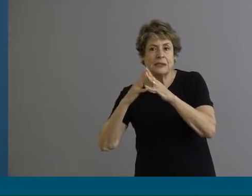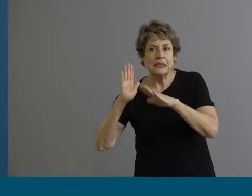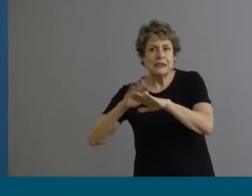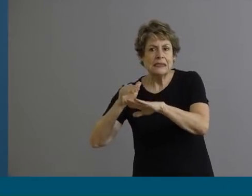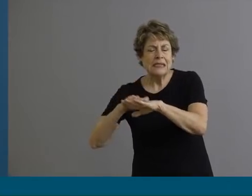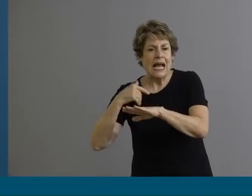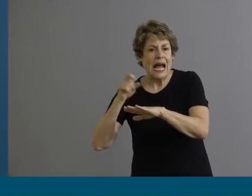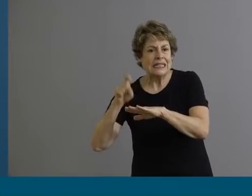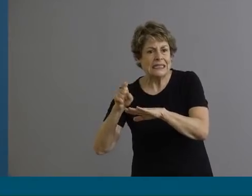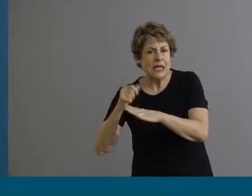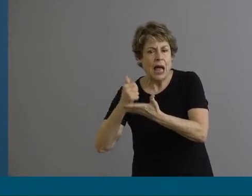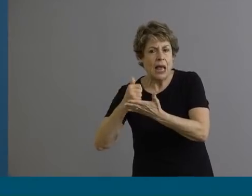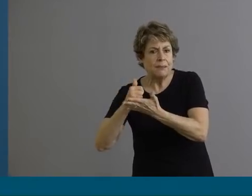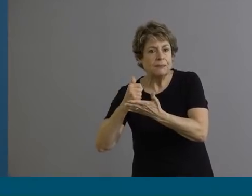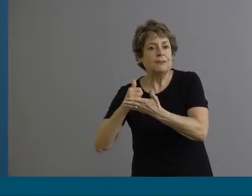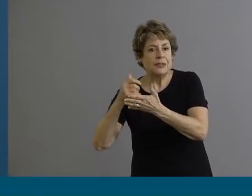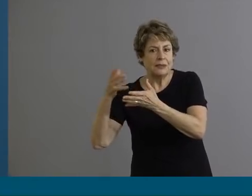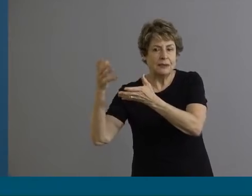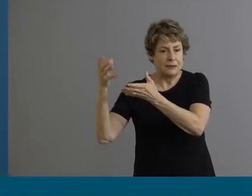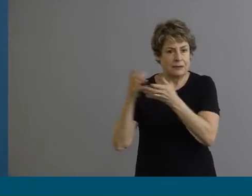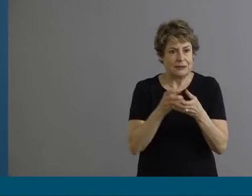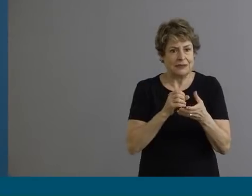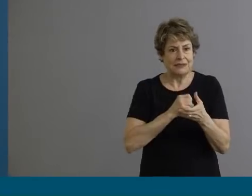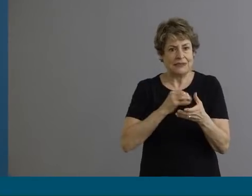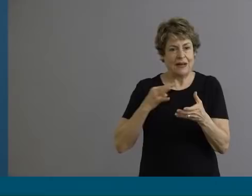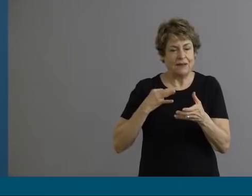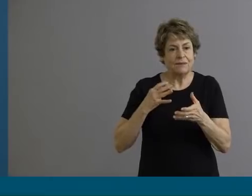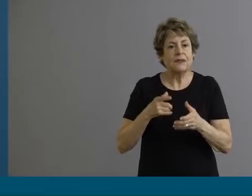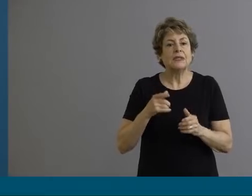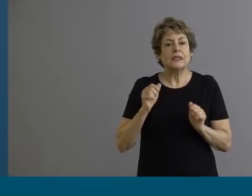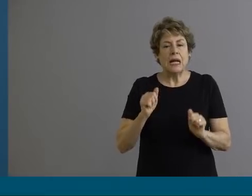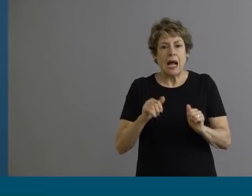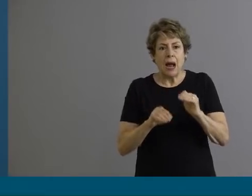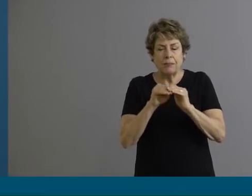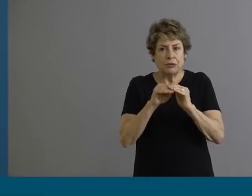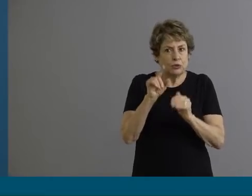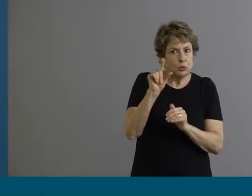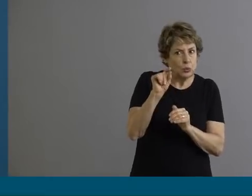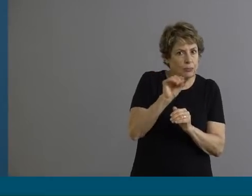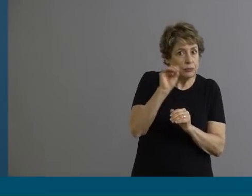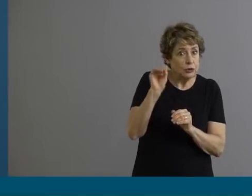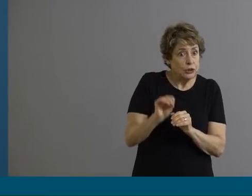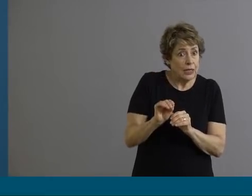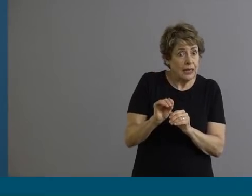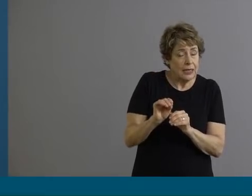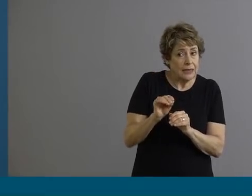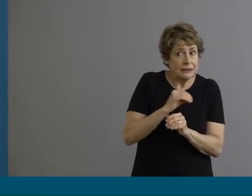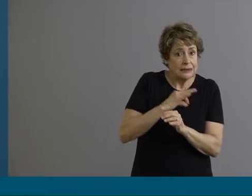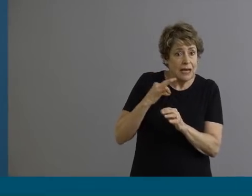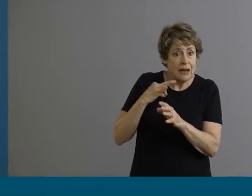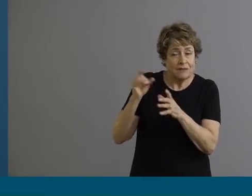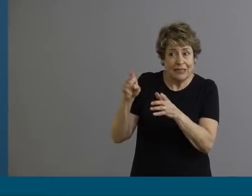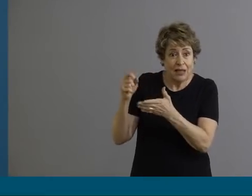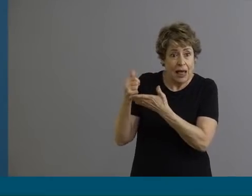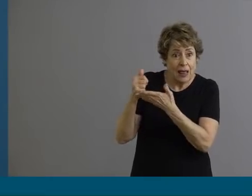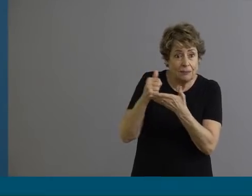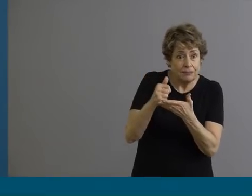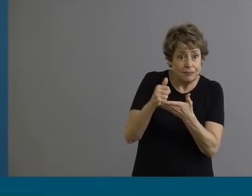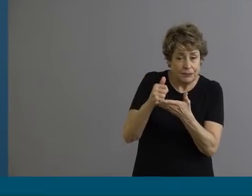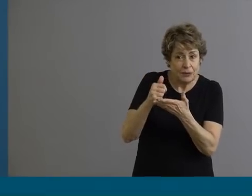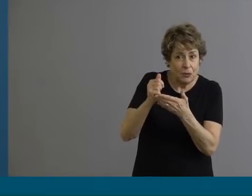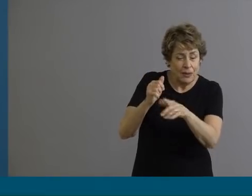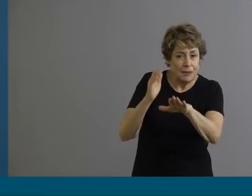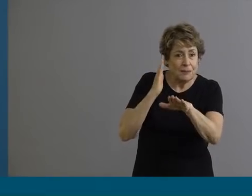or staff up to 20% of their licensed beds for up to 6 weeks for hospitals.